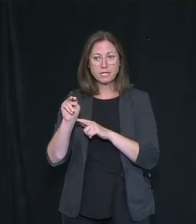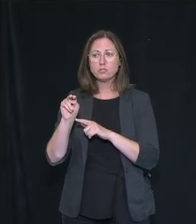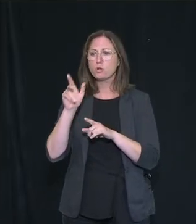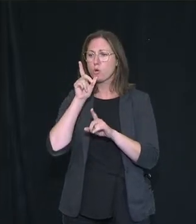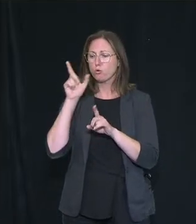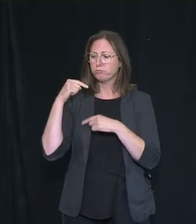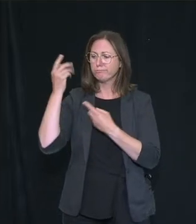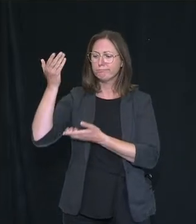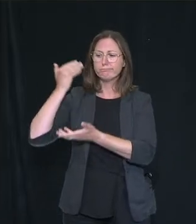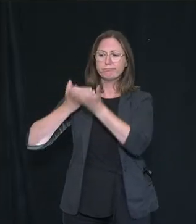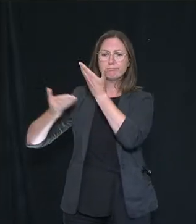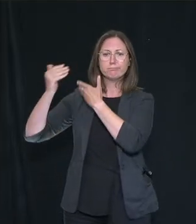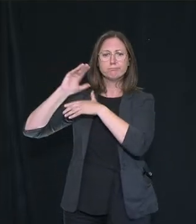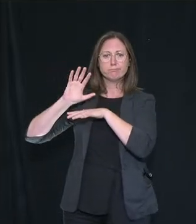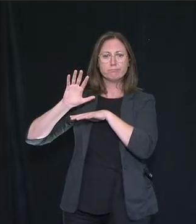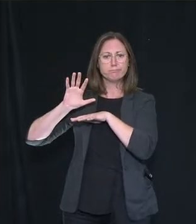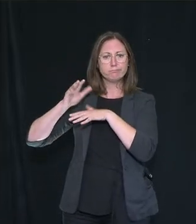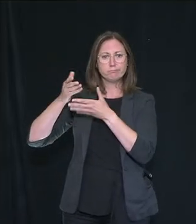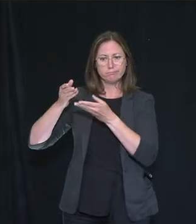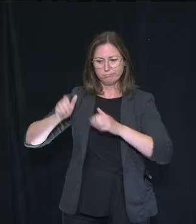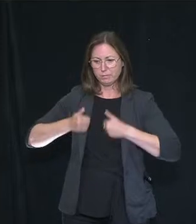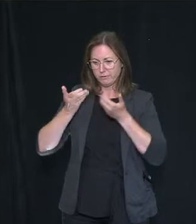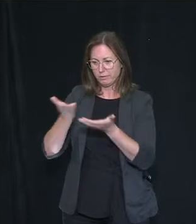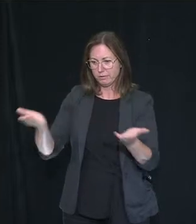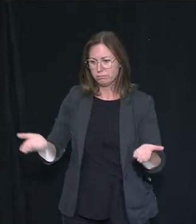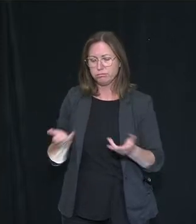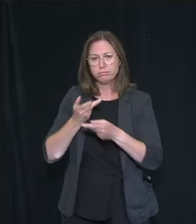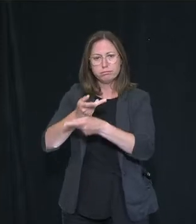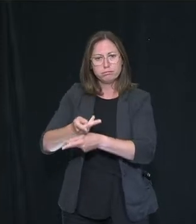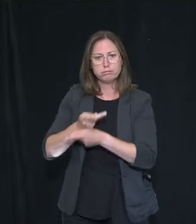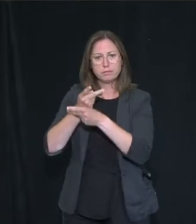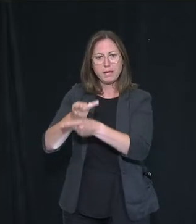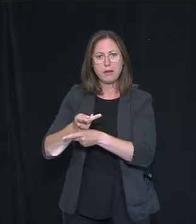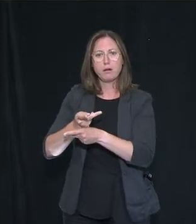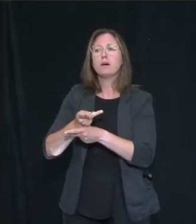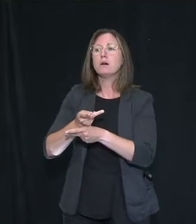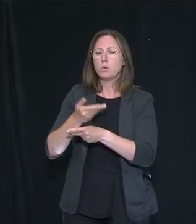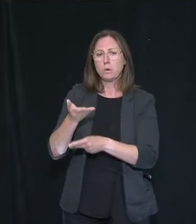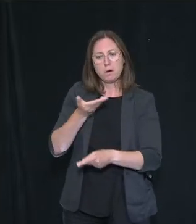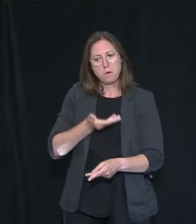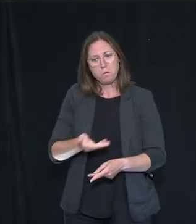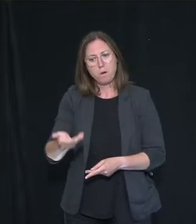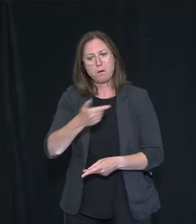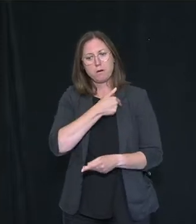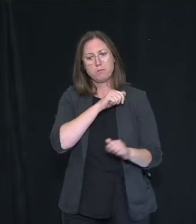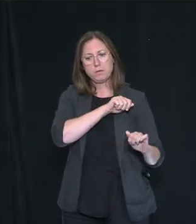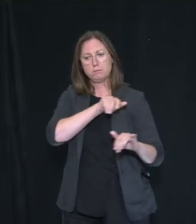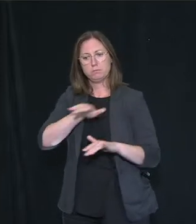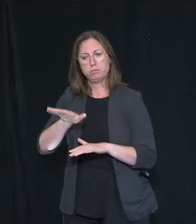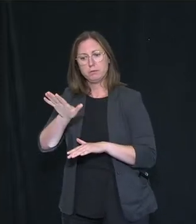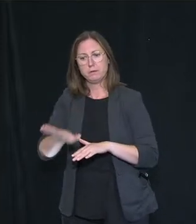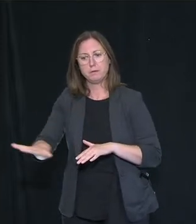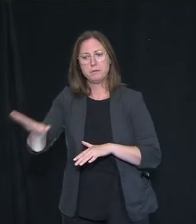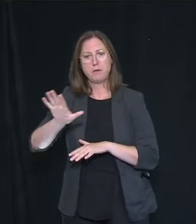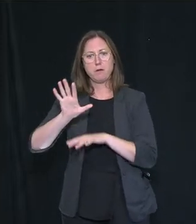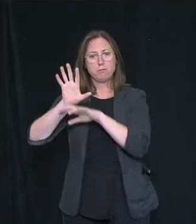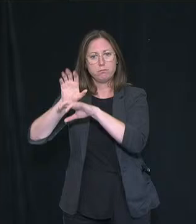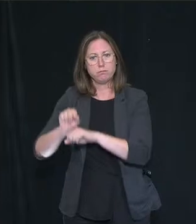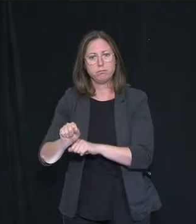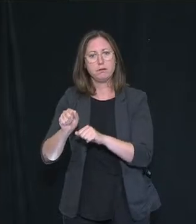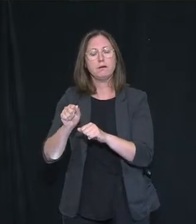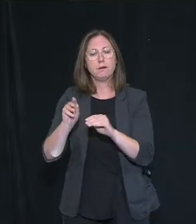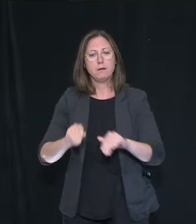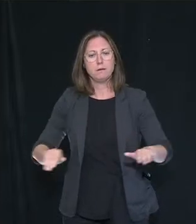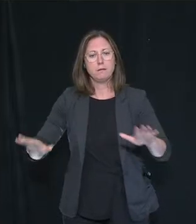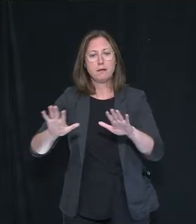occupied this territory for millennia for welcoming us to their traditional and treaty lands. As we welcome His